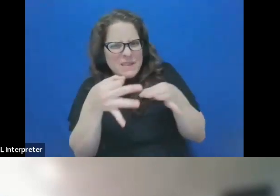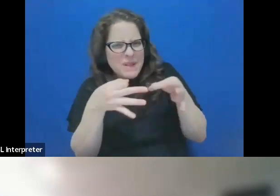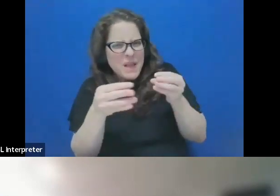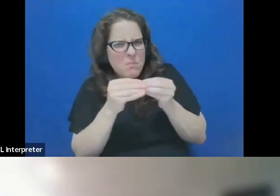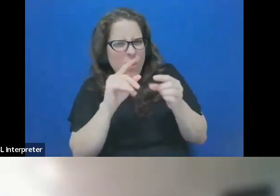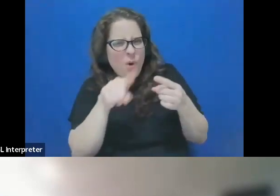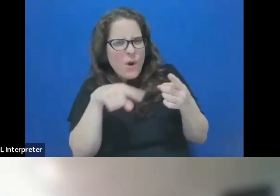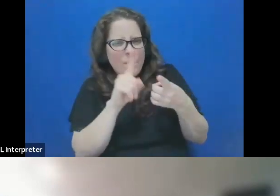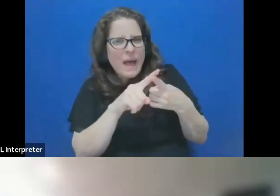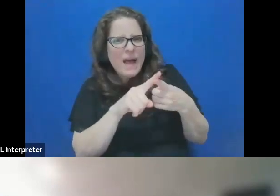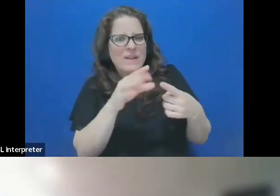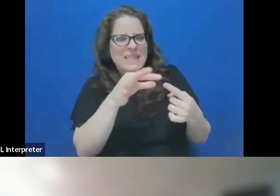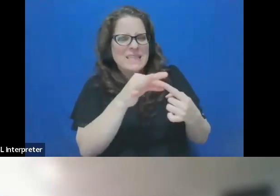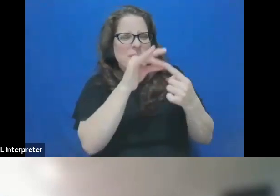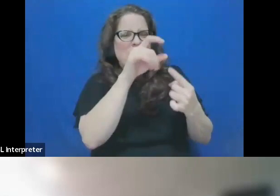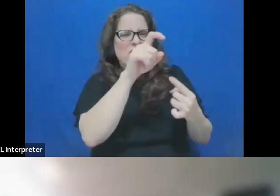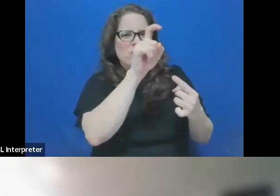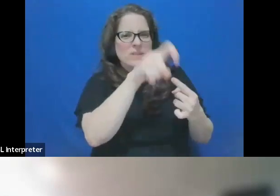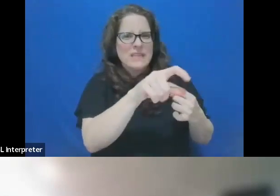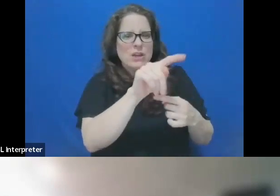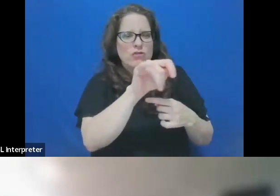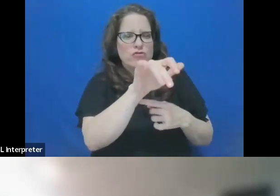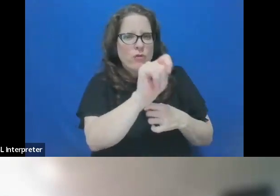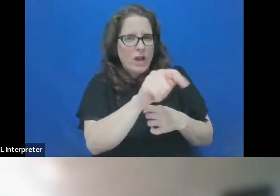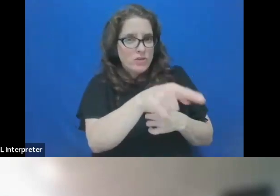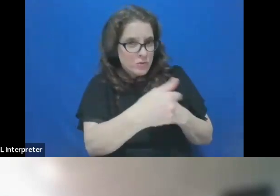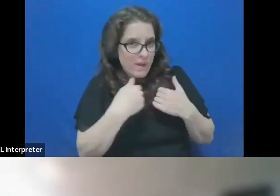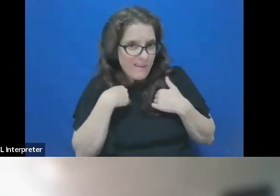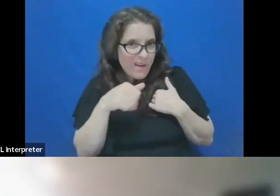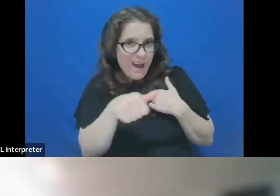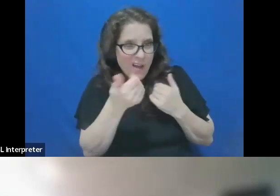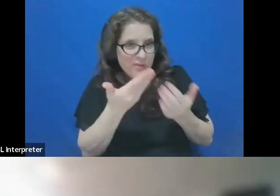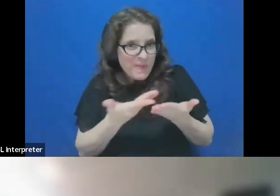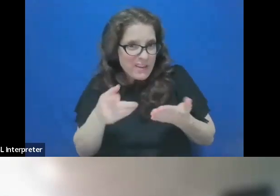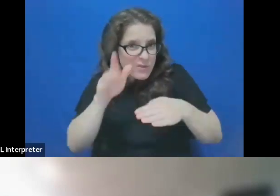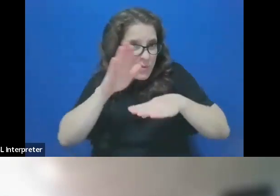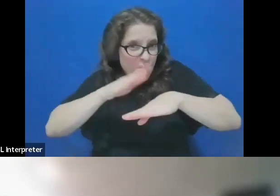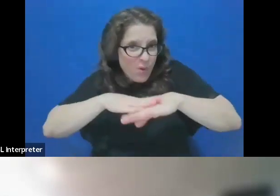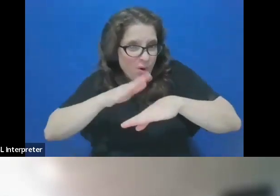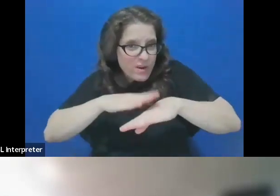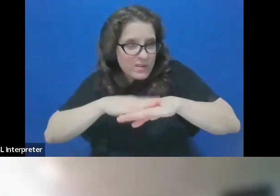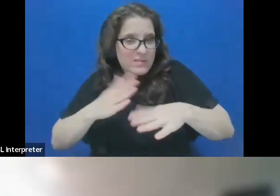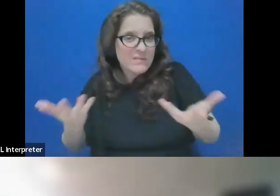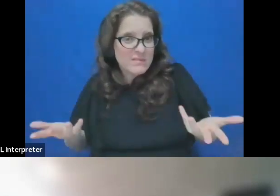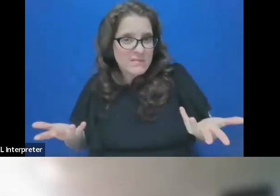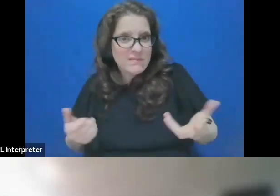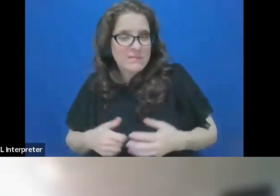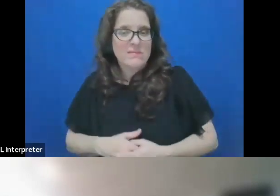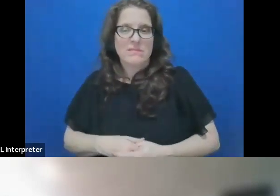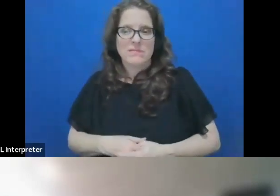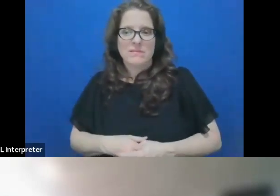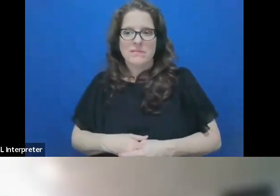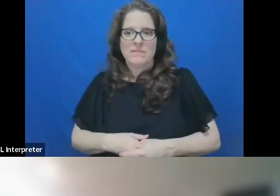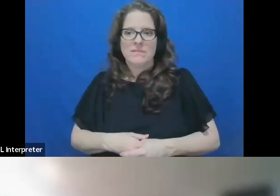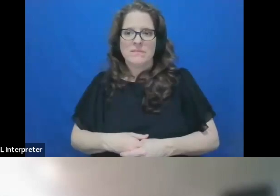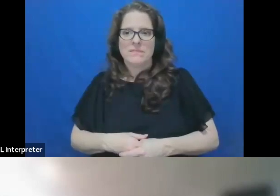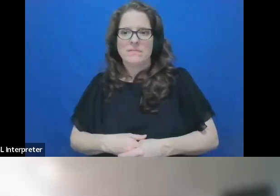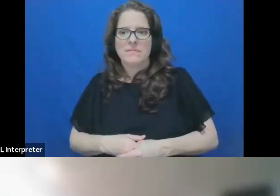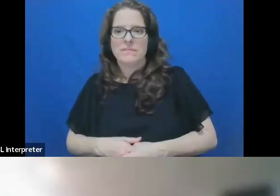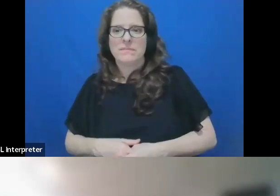to avoid for special needs trusts based on your experience? Can you explain a little bit more?